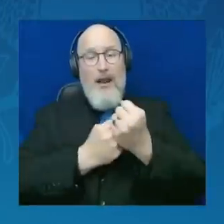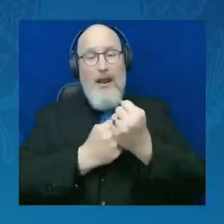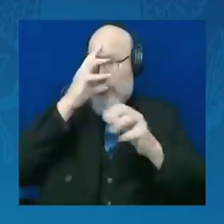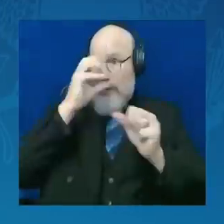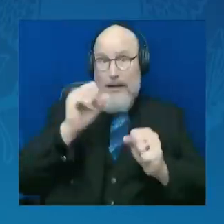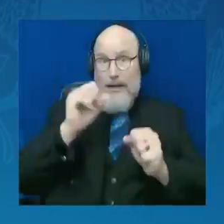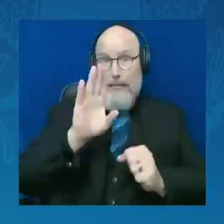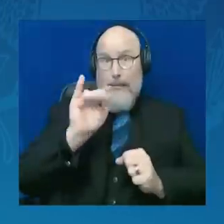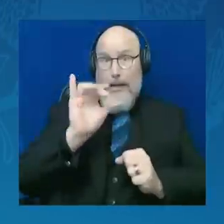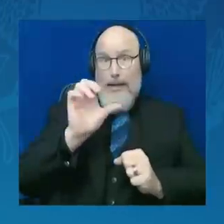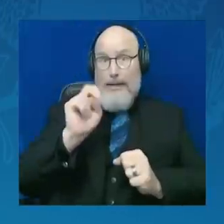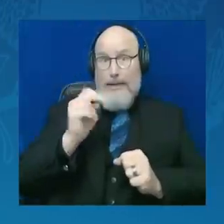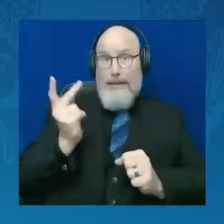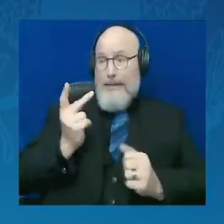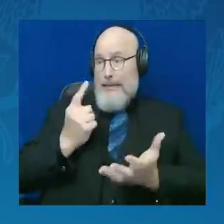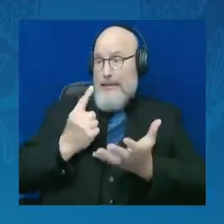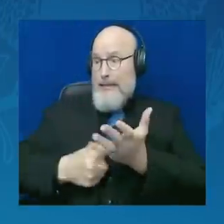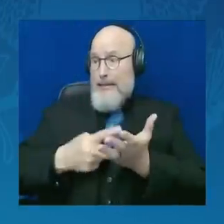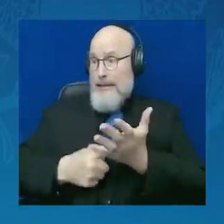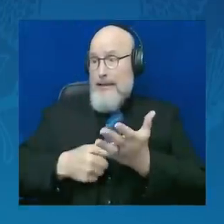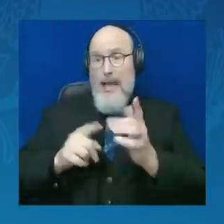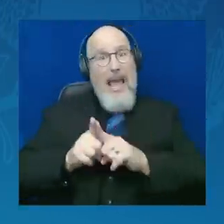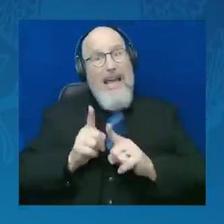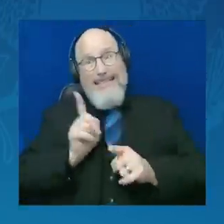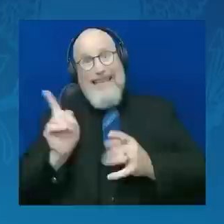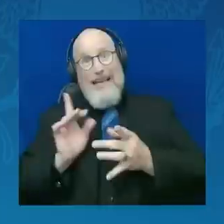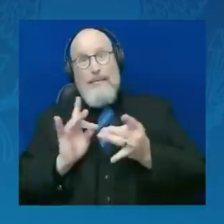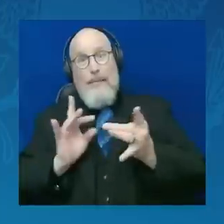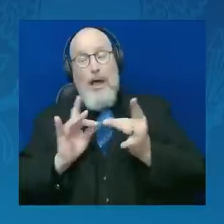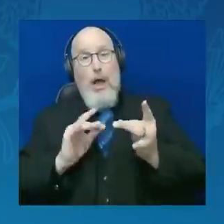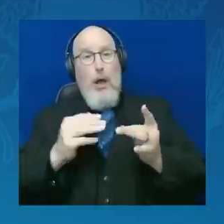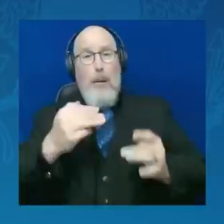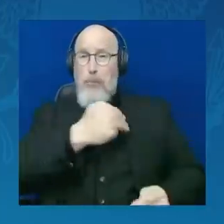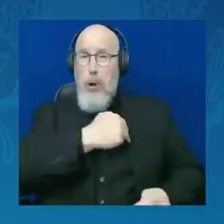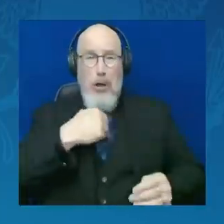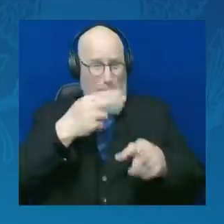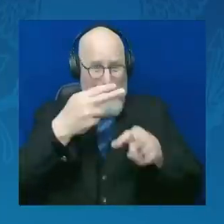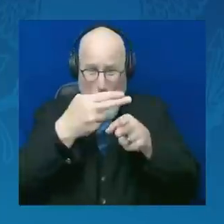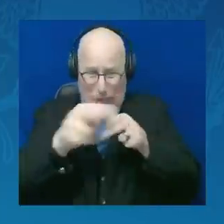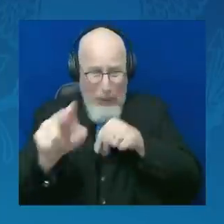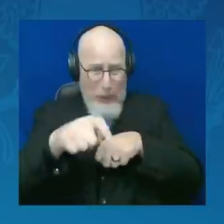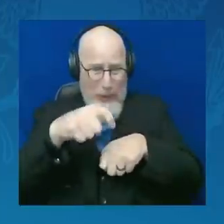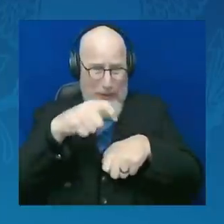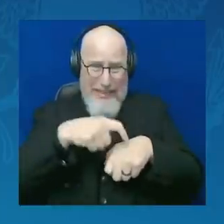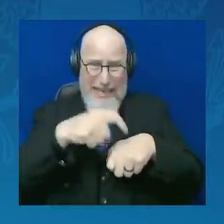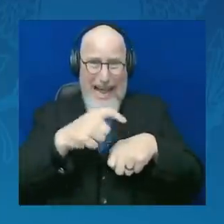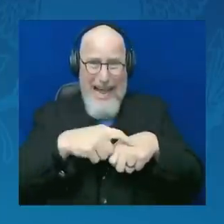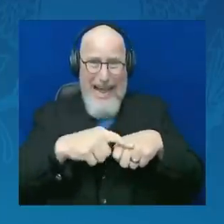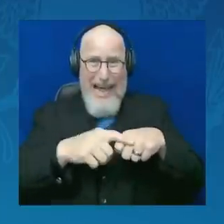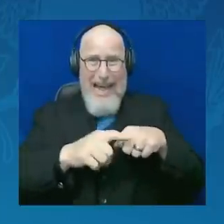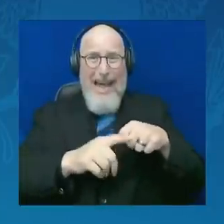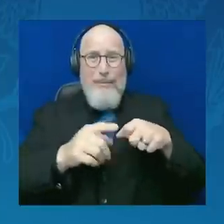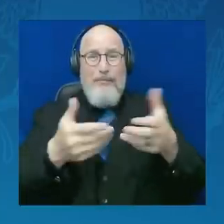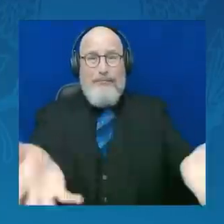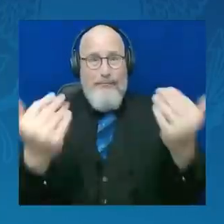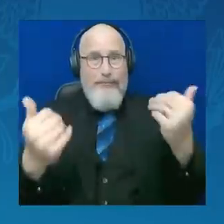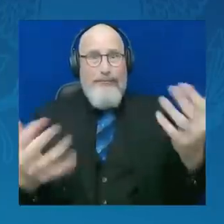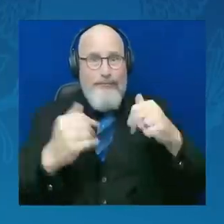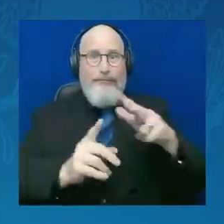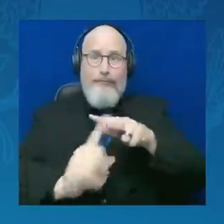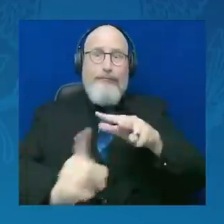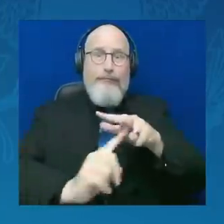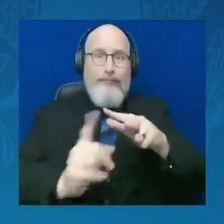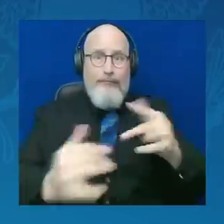mentioned, Poland has taken, in just a very short period of time, in excess of 1.5 million refugees in